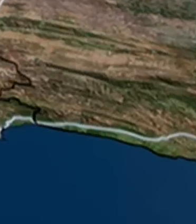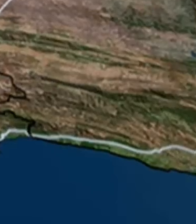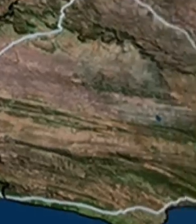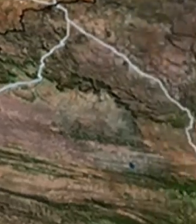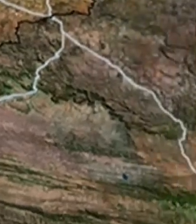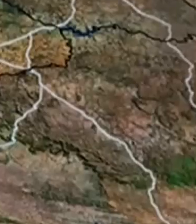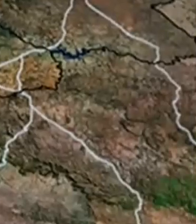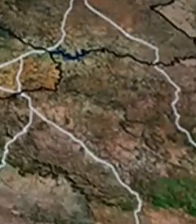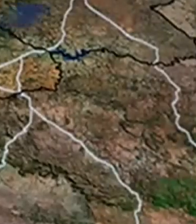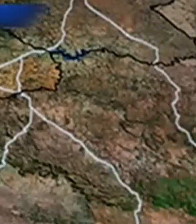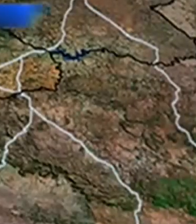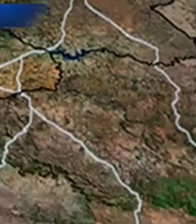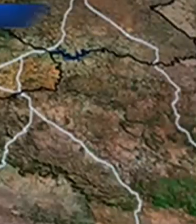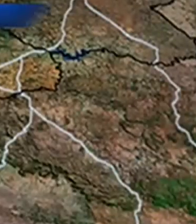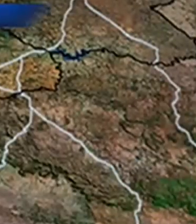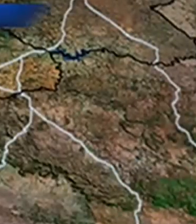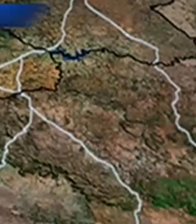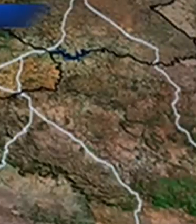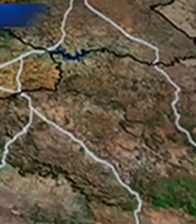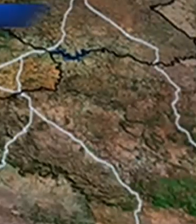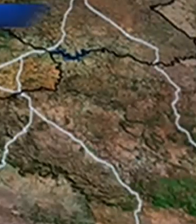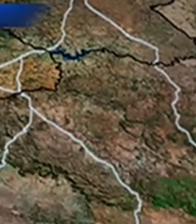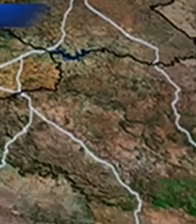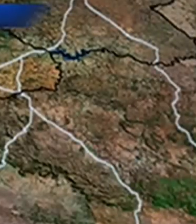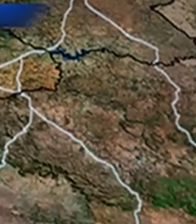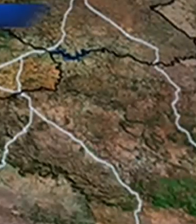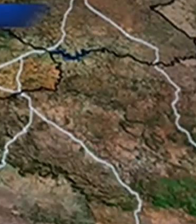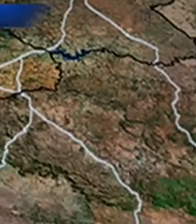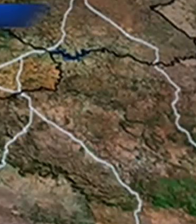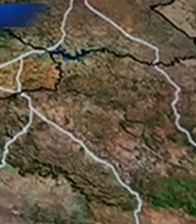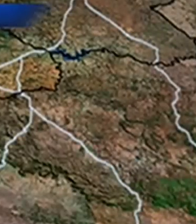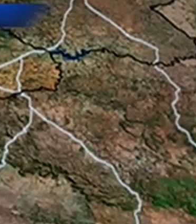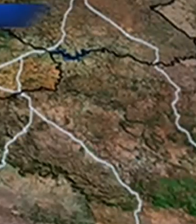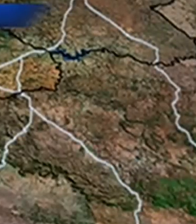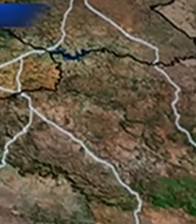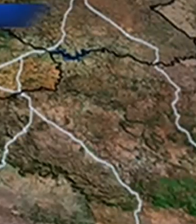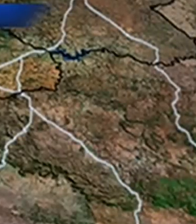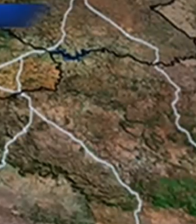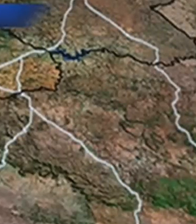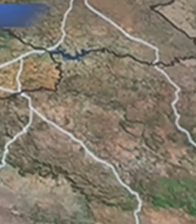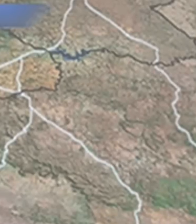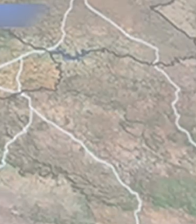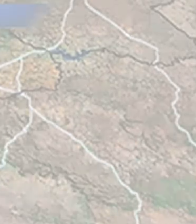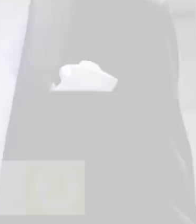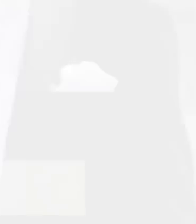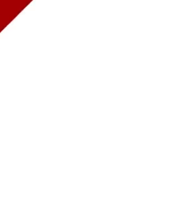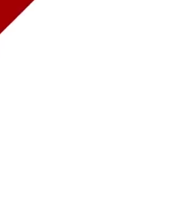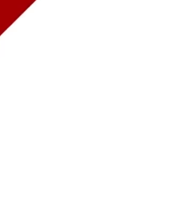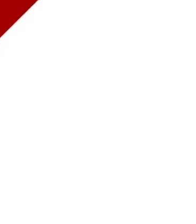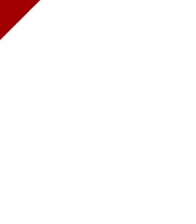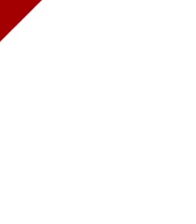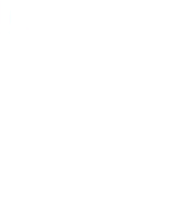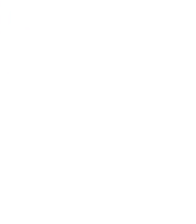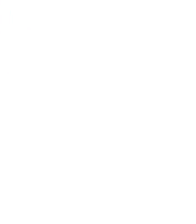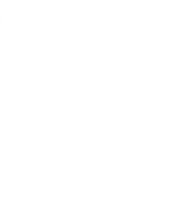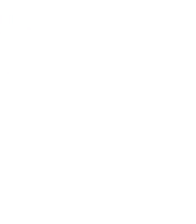tla pharaphara bela ka go kgetha dibaka re boletše bjale gore kgonagalo tša dipula di gona go le ka kapa botlhabela gabotsenyana fela ka kapa le boa